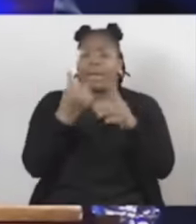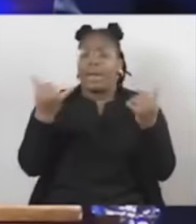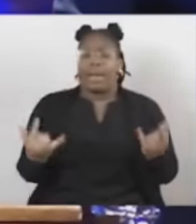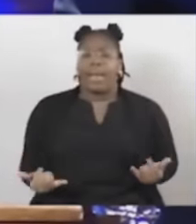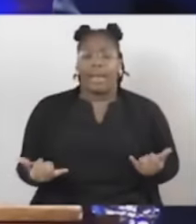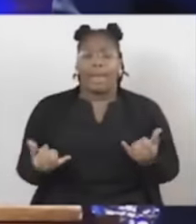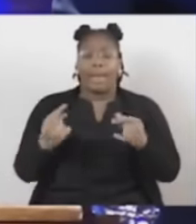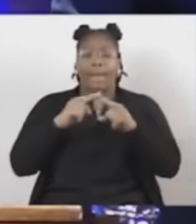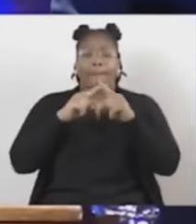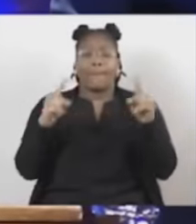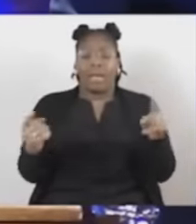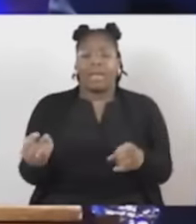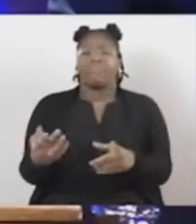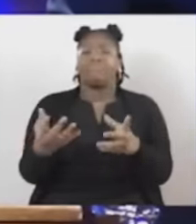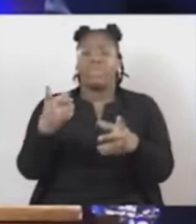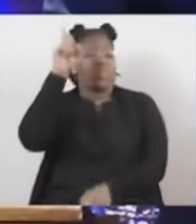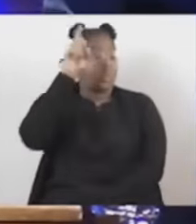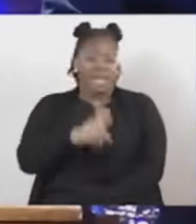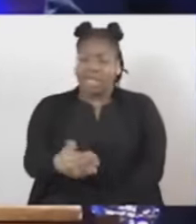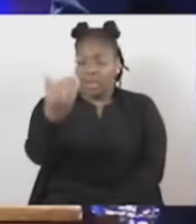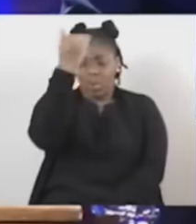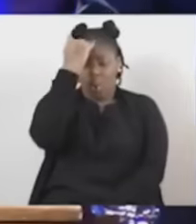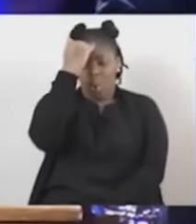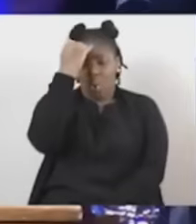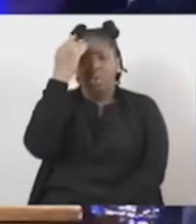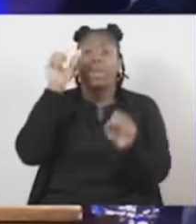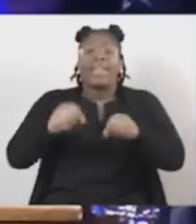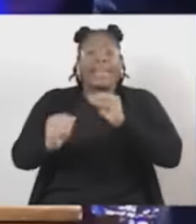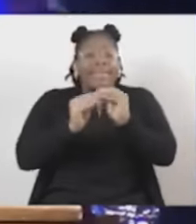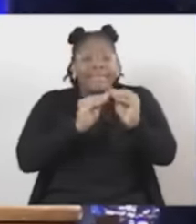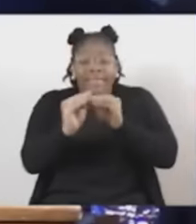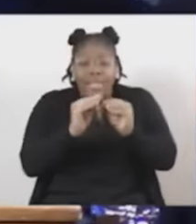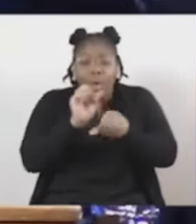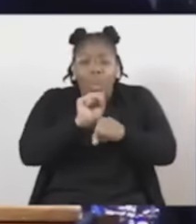you now, but I'm making you aware of it so you can address it now while it's weak enough to be defeated.